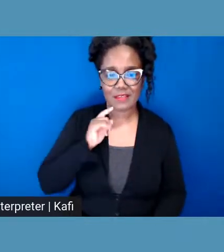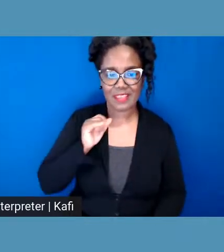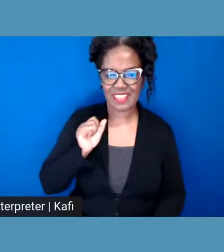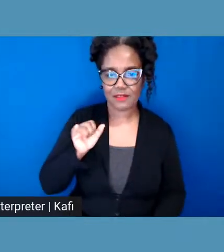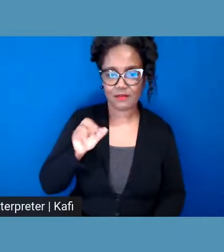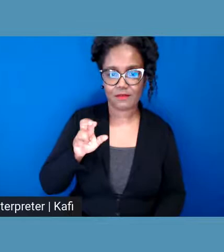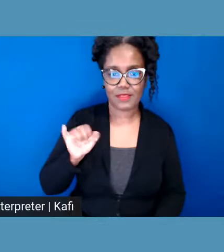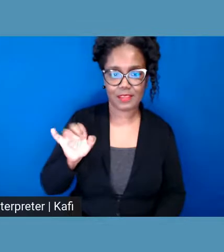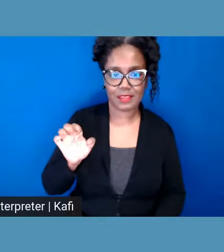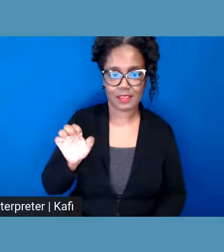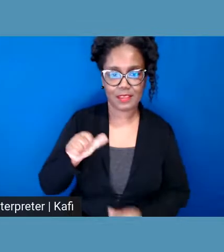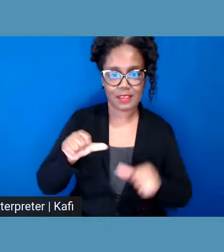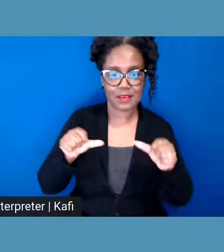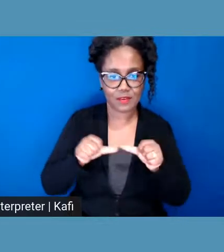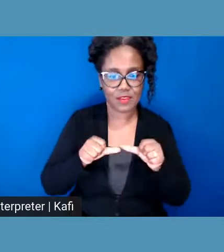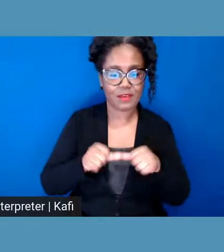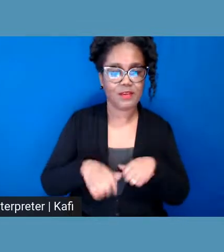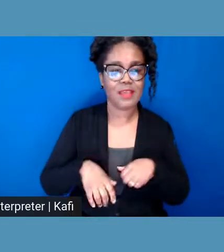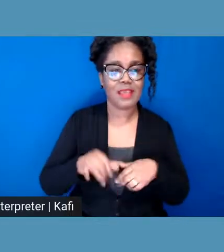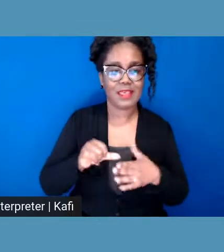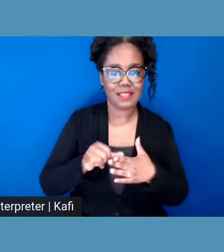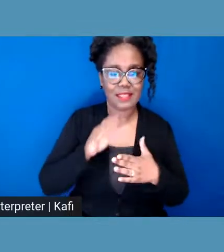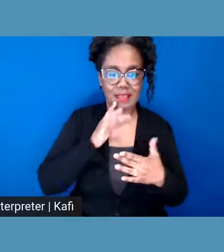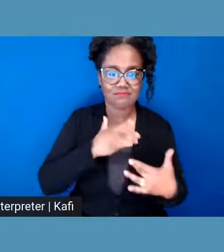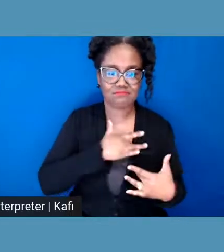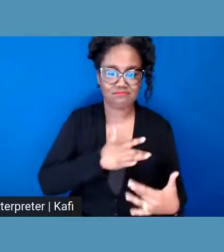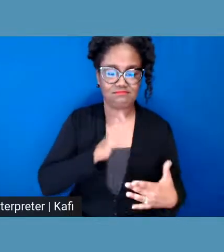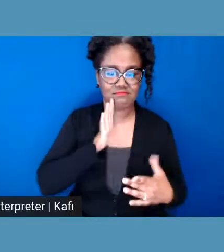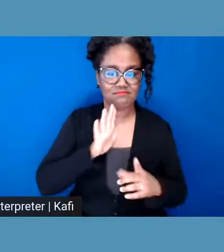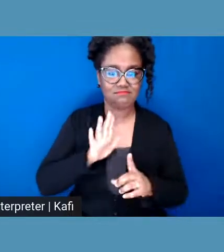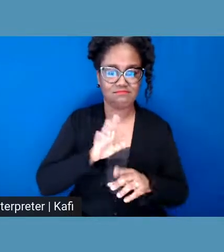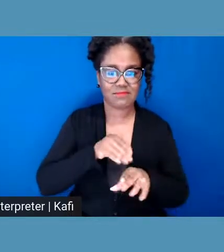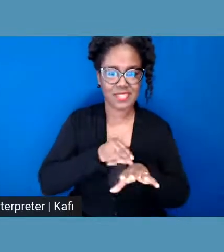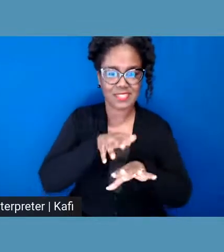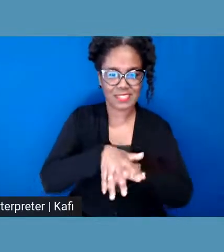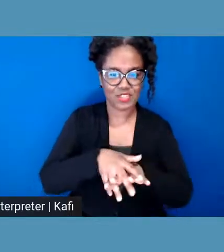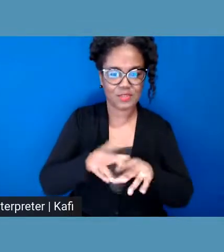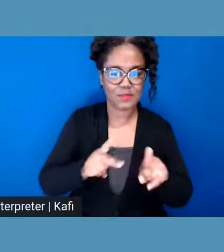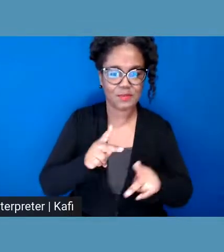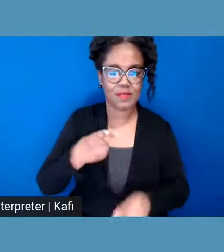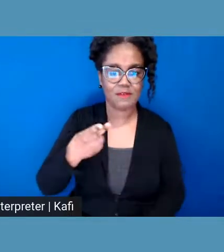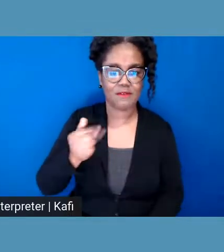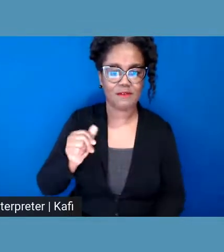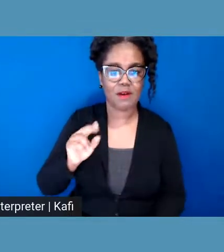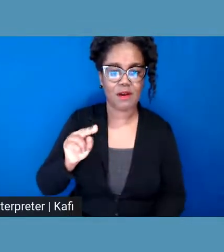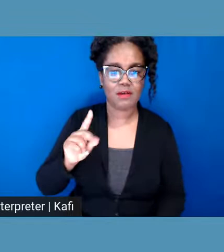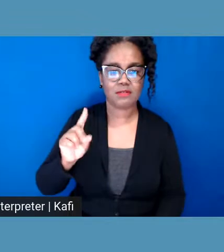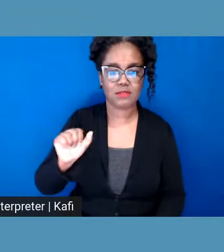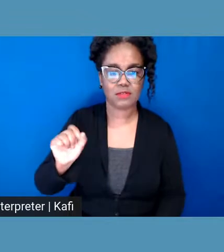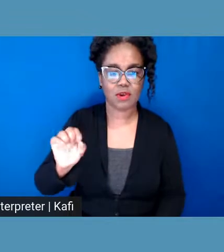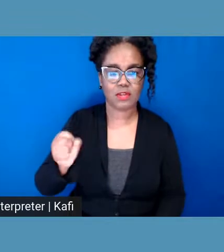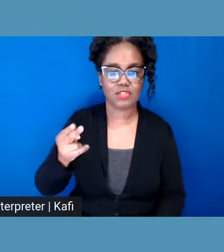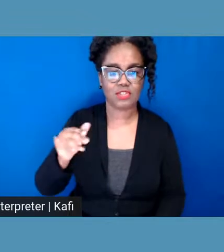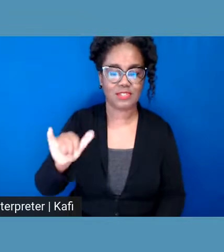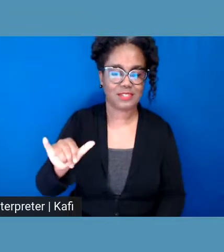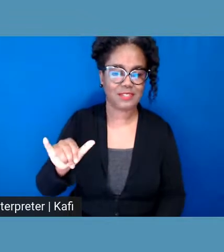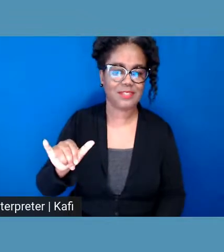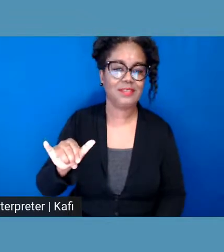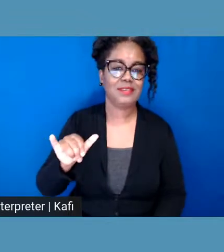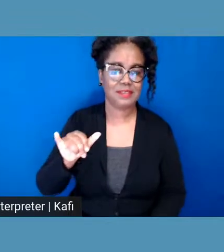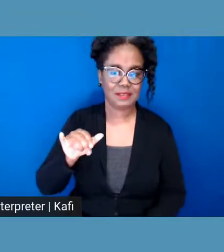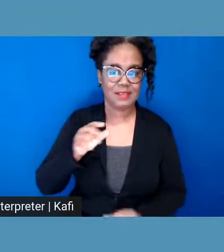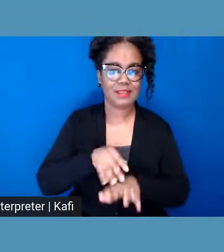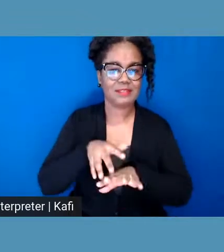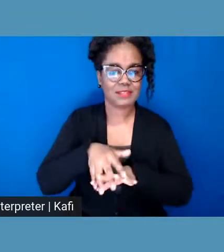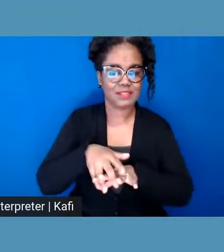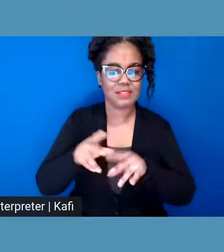Greater Haudenosaunee Confederacy. Wherever each of us are located, let us acknowledge all Indigenous nations as living